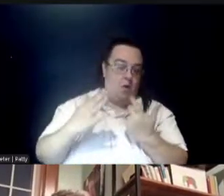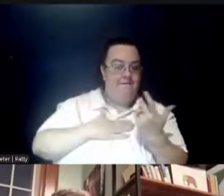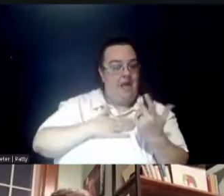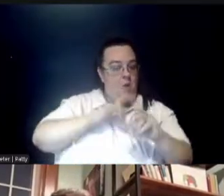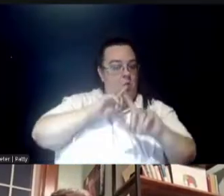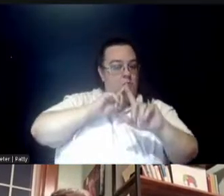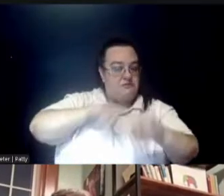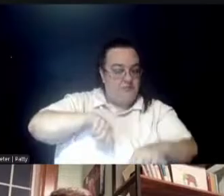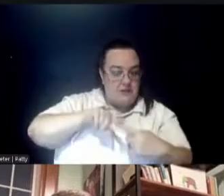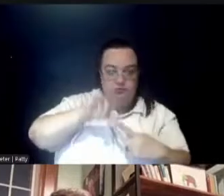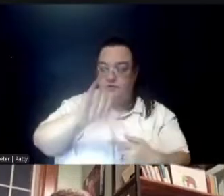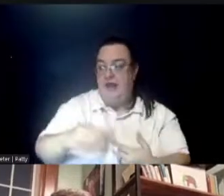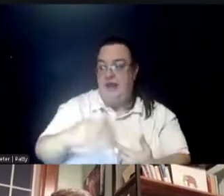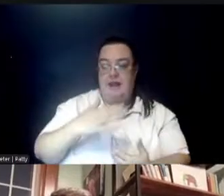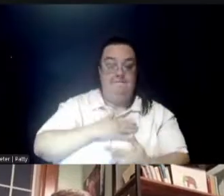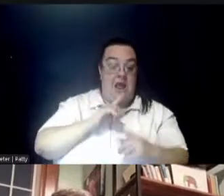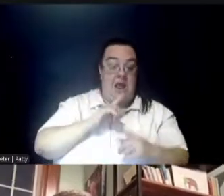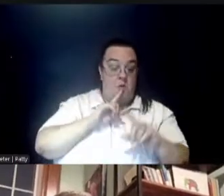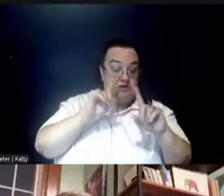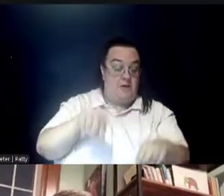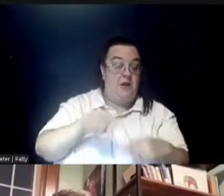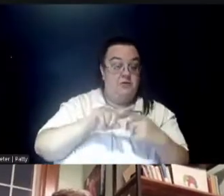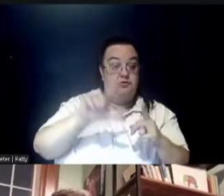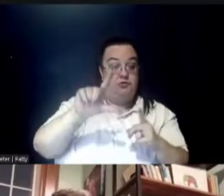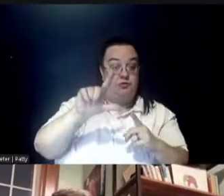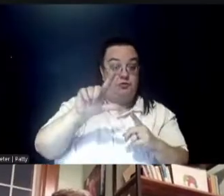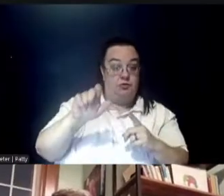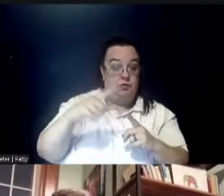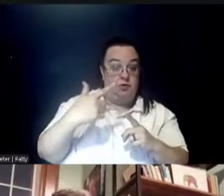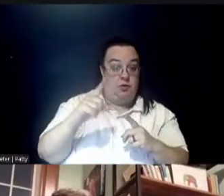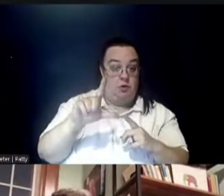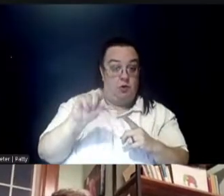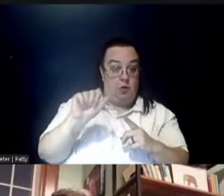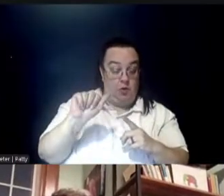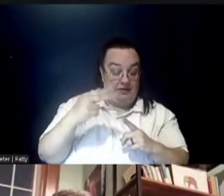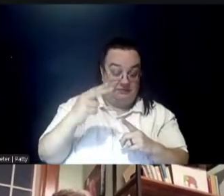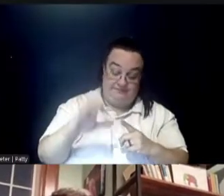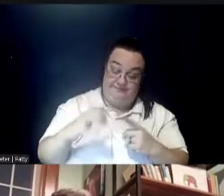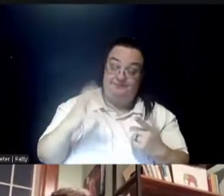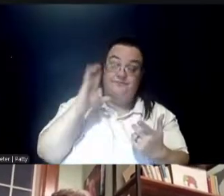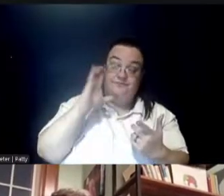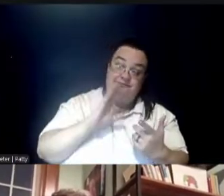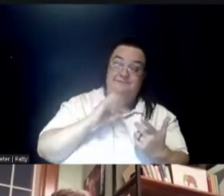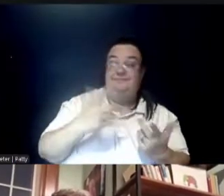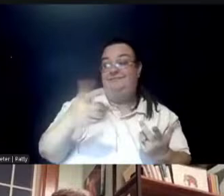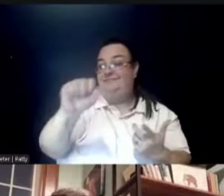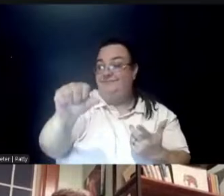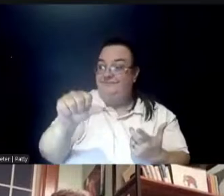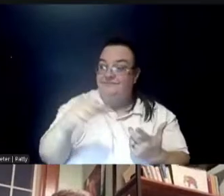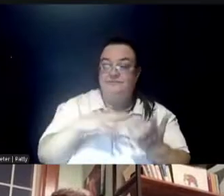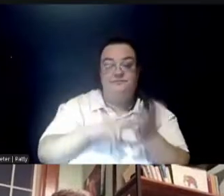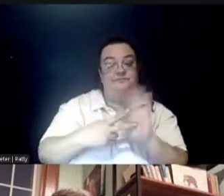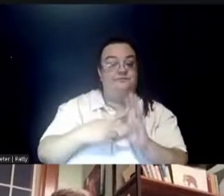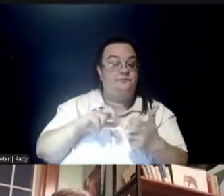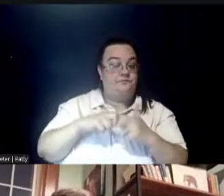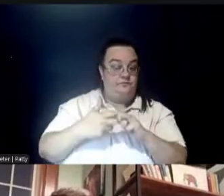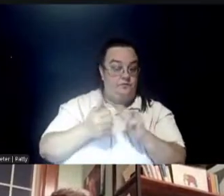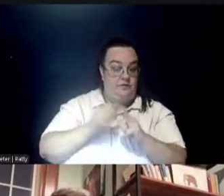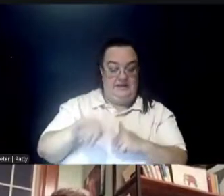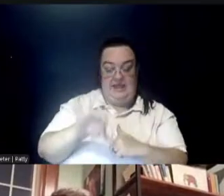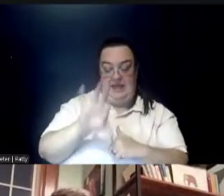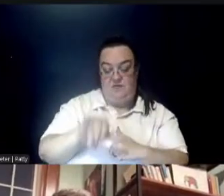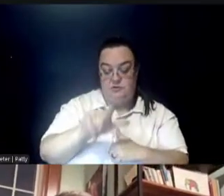My response to Councilmember Loheck would be, yeah, I mean, the problem with this FY27 budget is there's